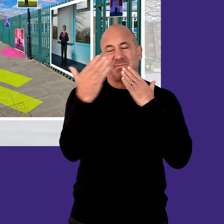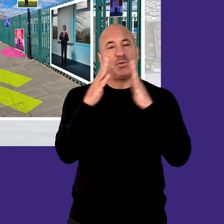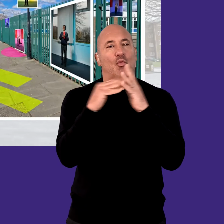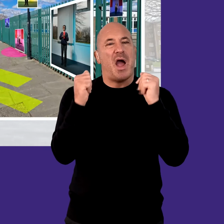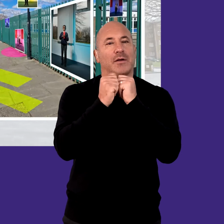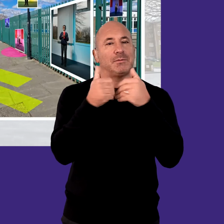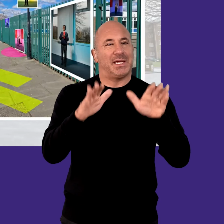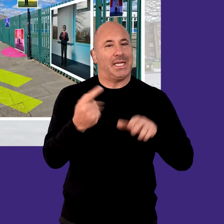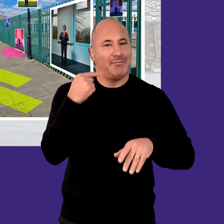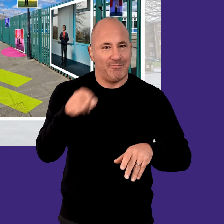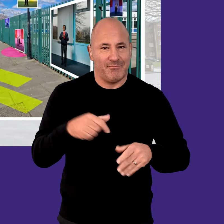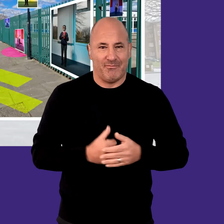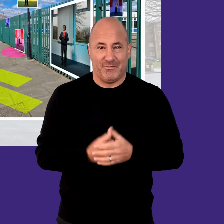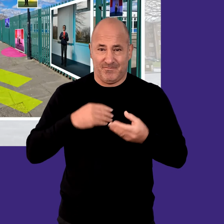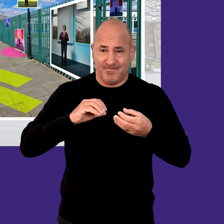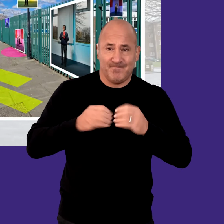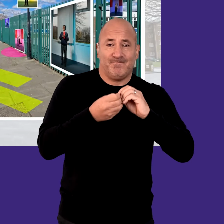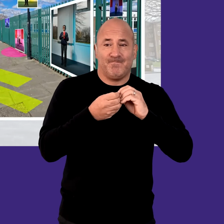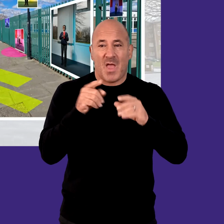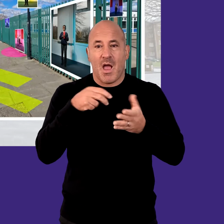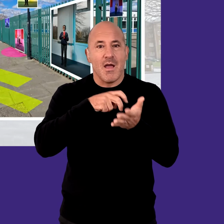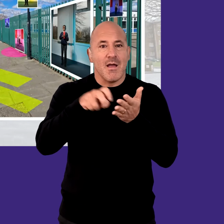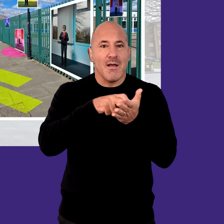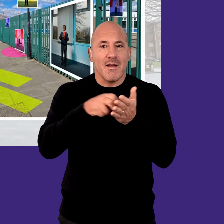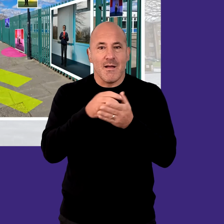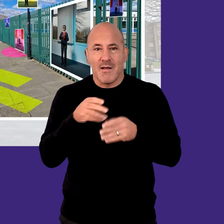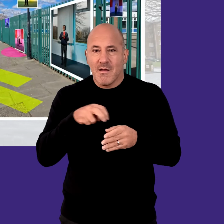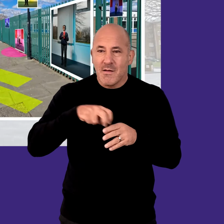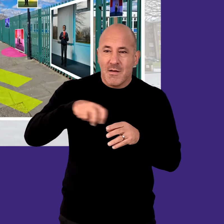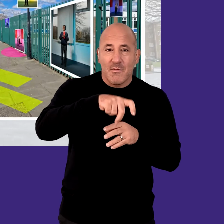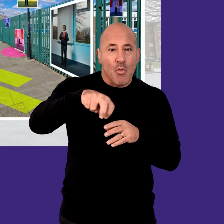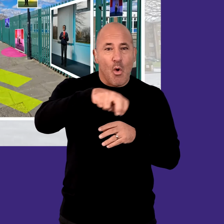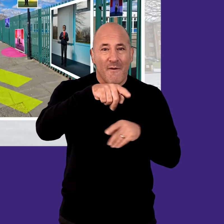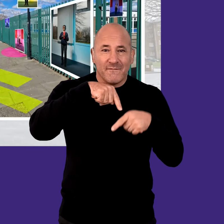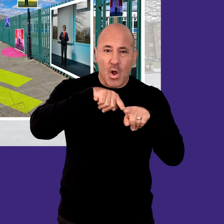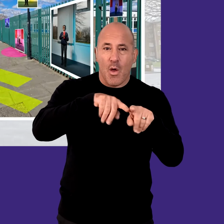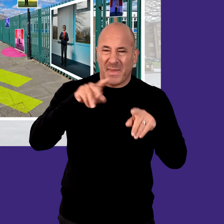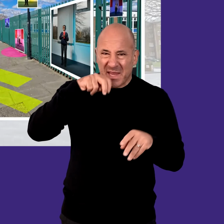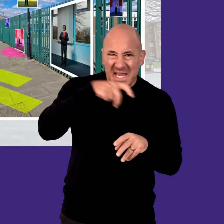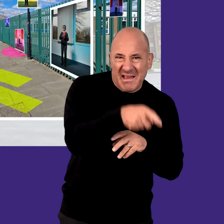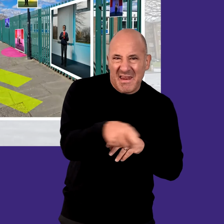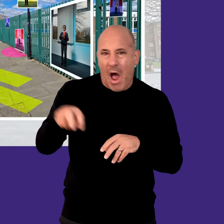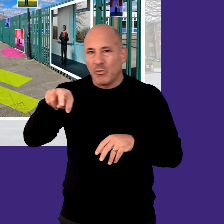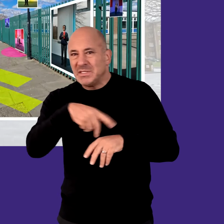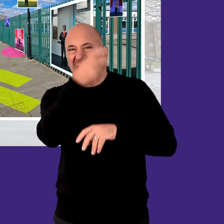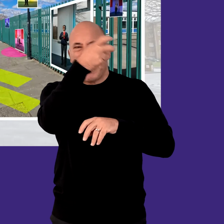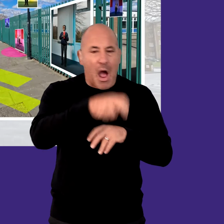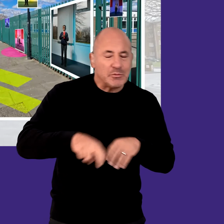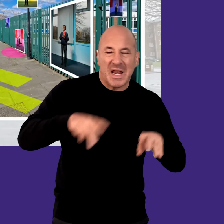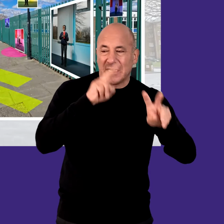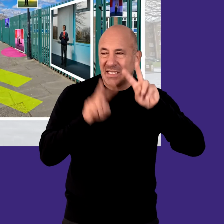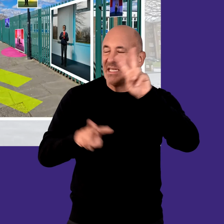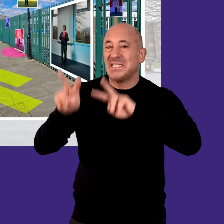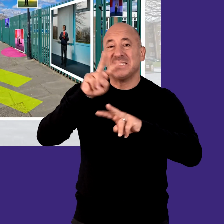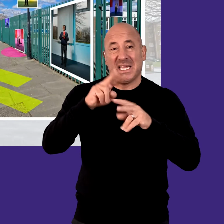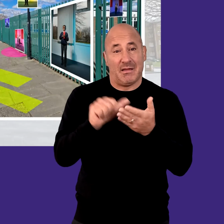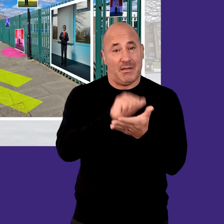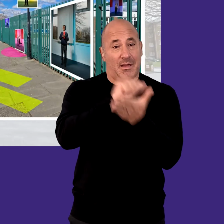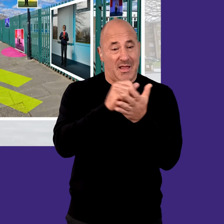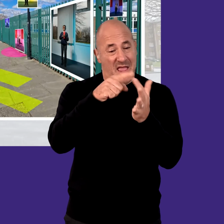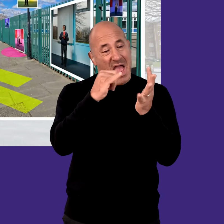the weekend, but we've created a trail that wraps around the estate, that takes people out and guides them